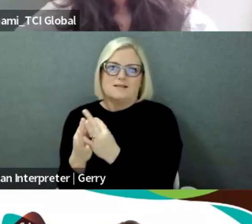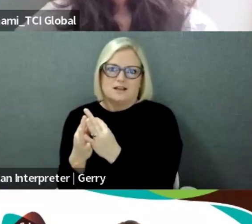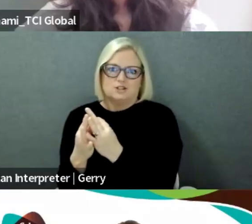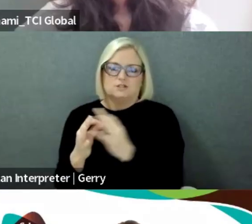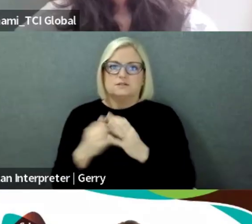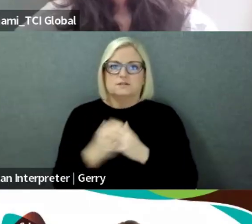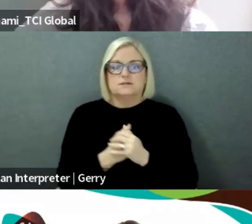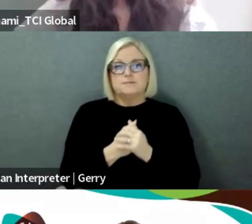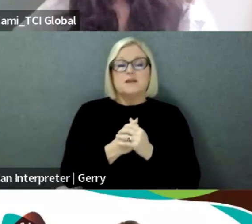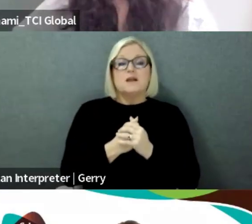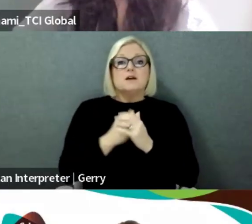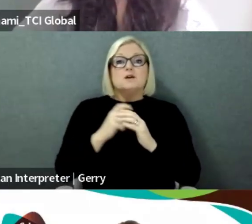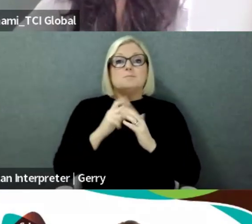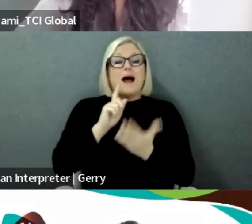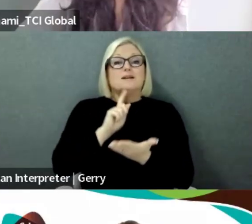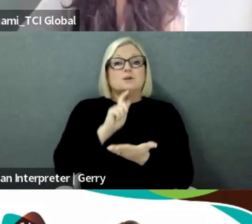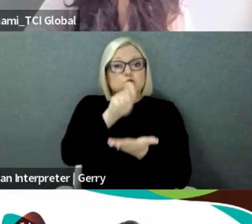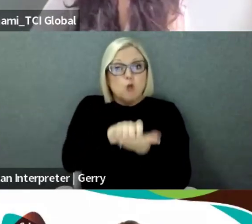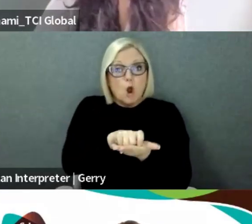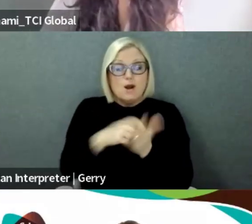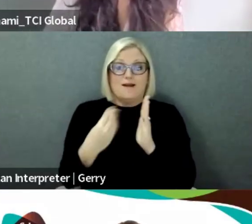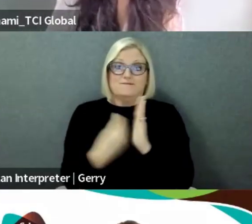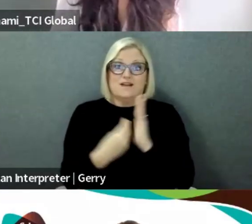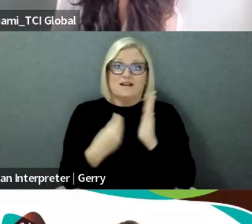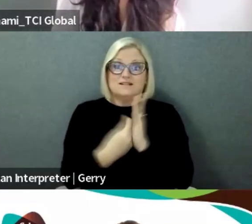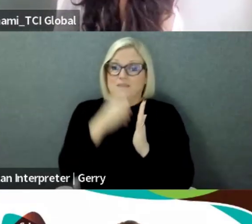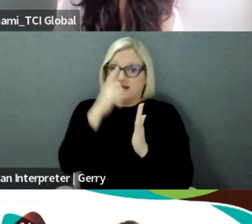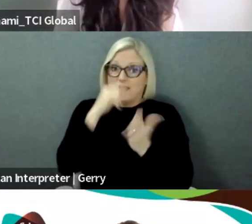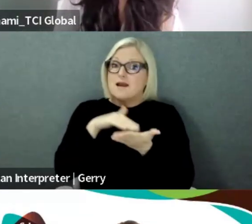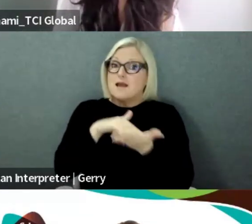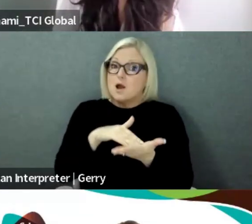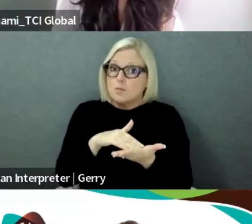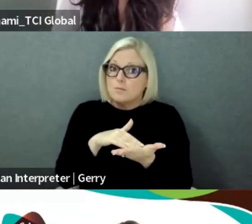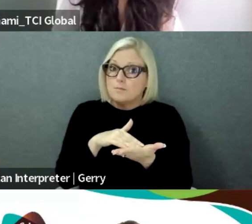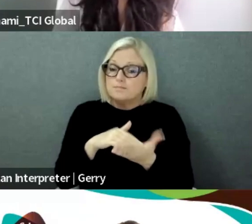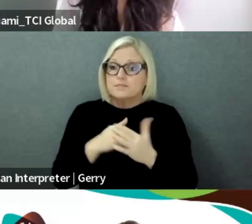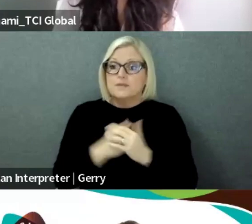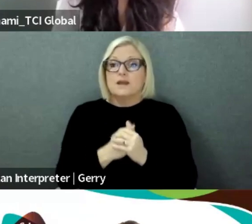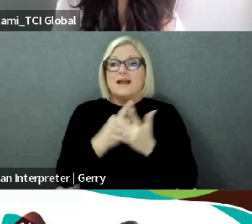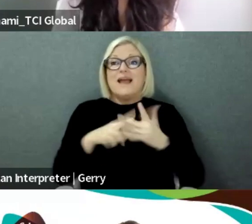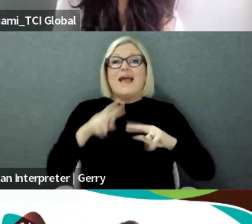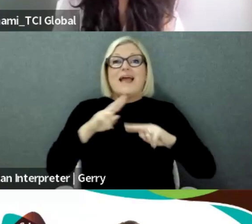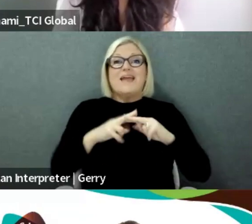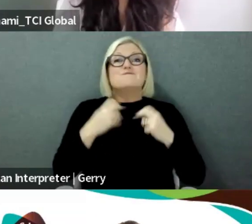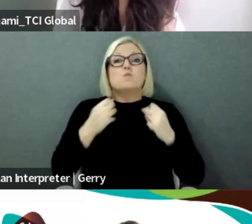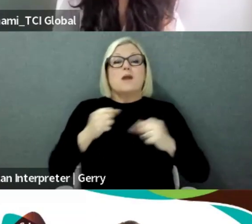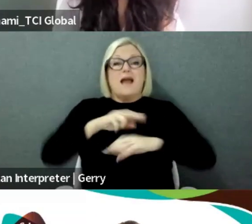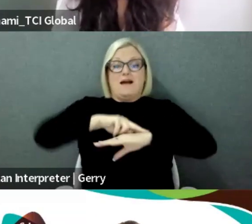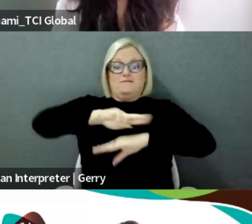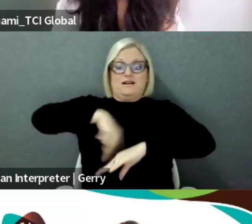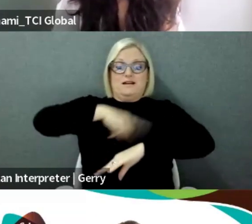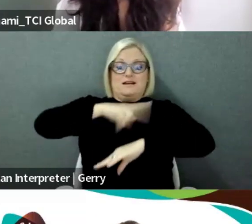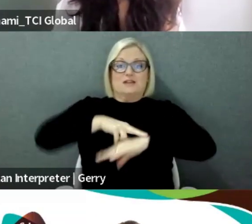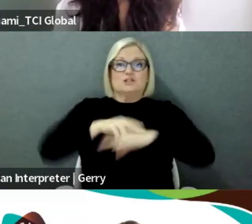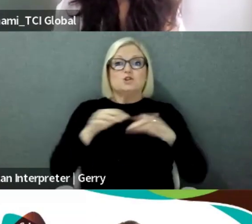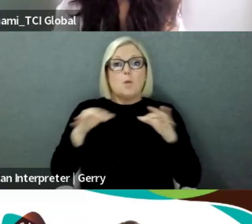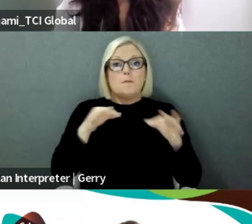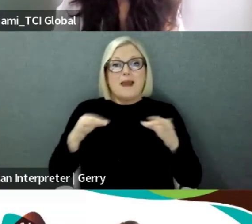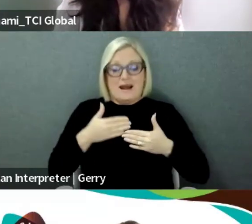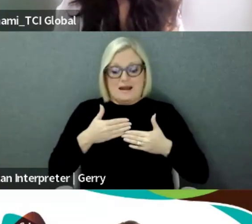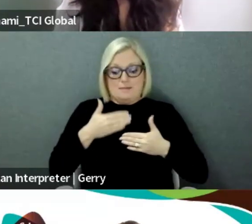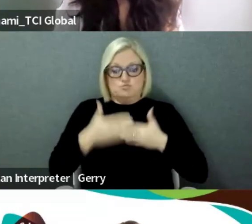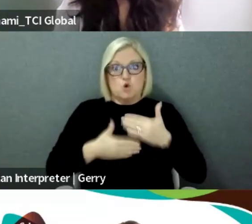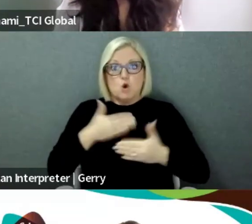this transition, and the transition can be guided by clear national planning processes.